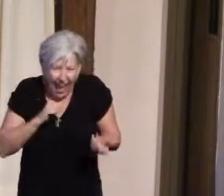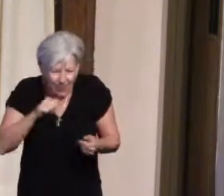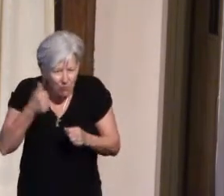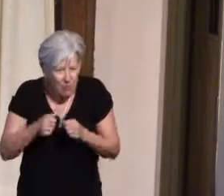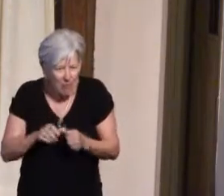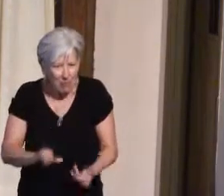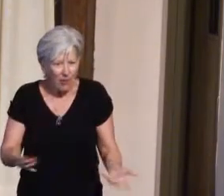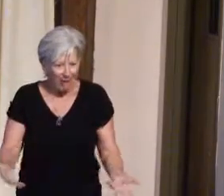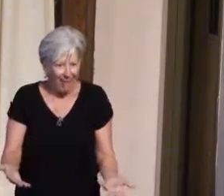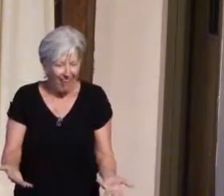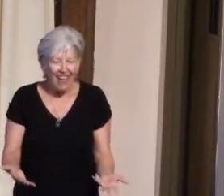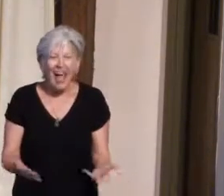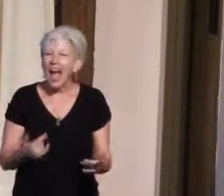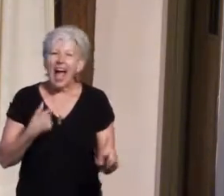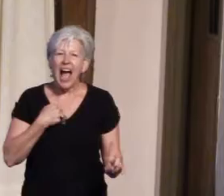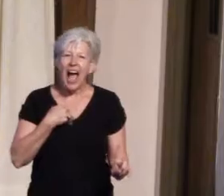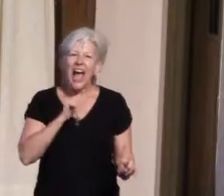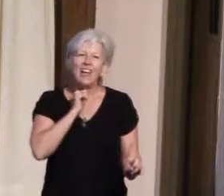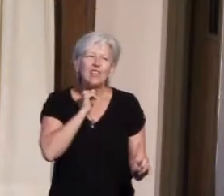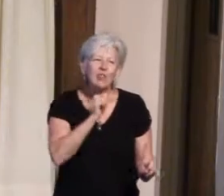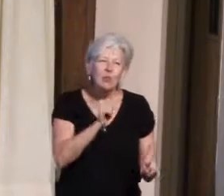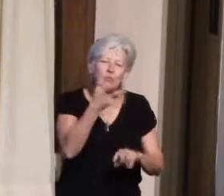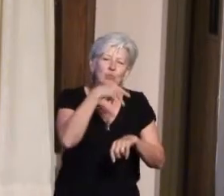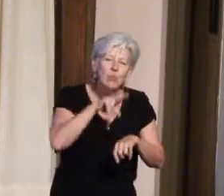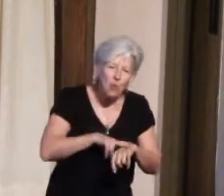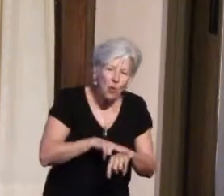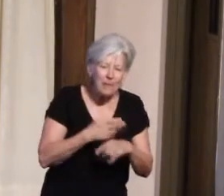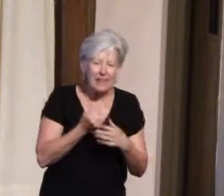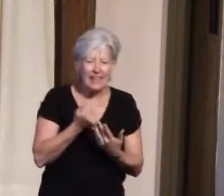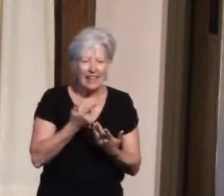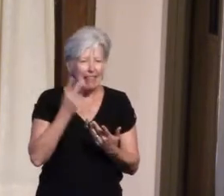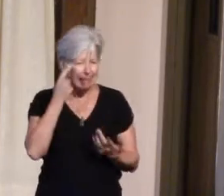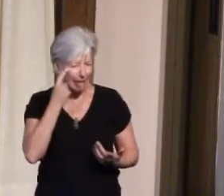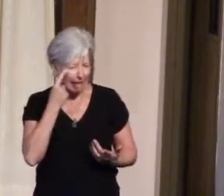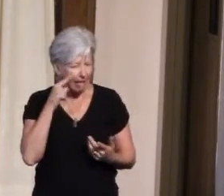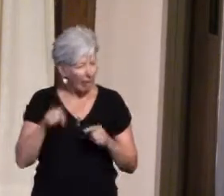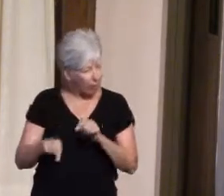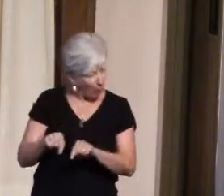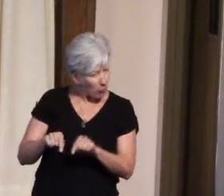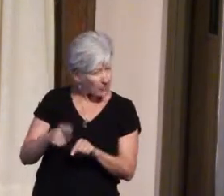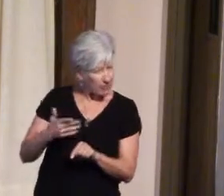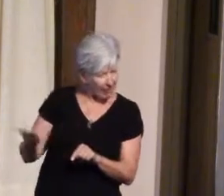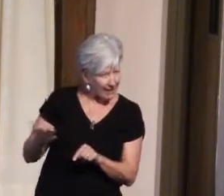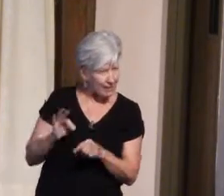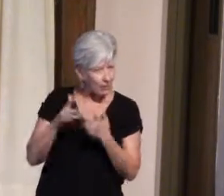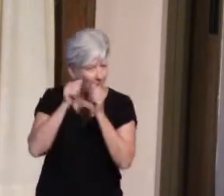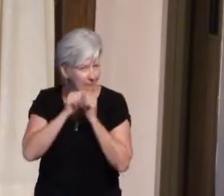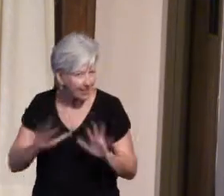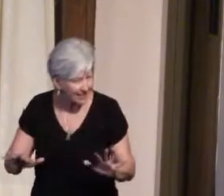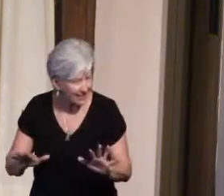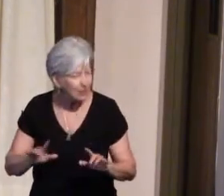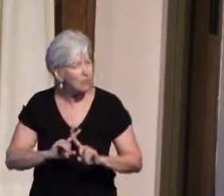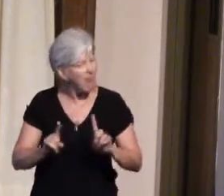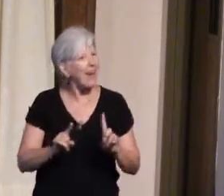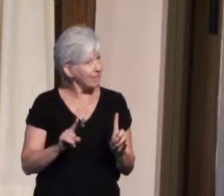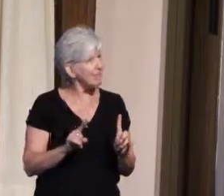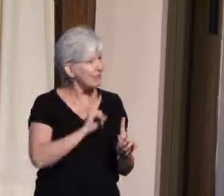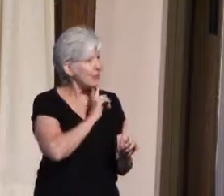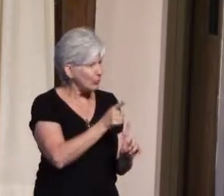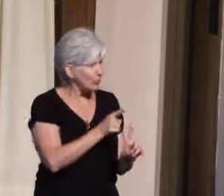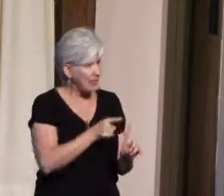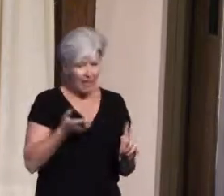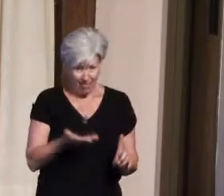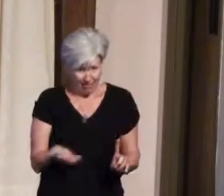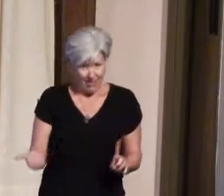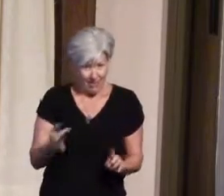things are blessings that show up in disguise. But the spiritual path that I've committed myself